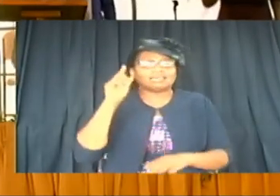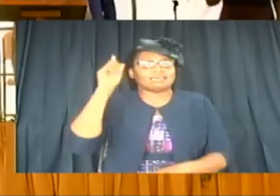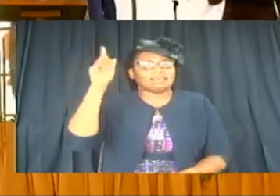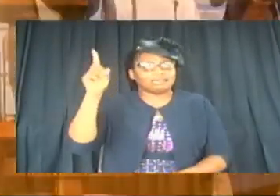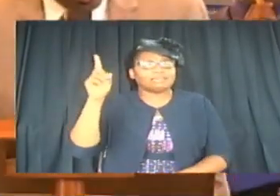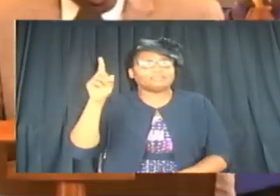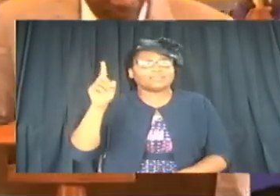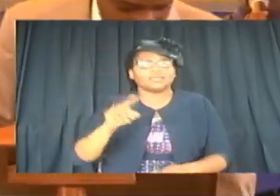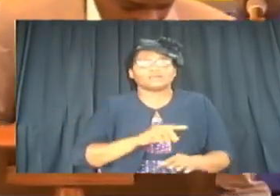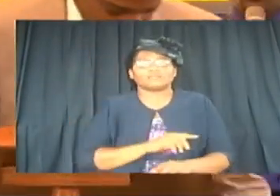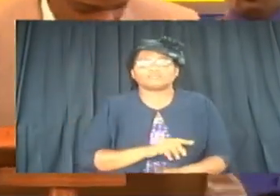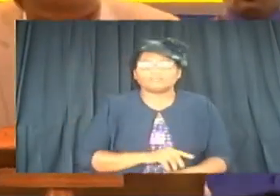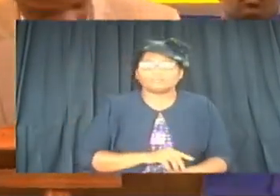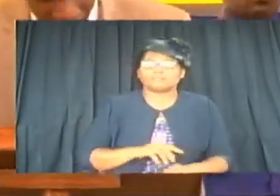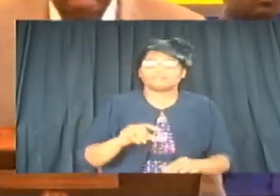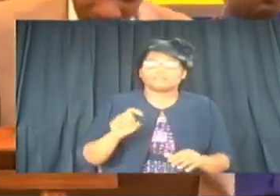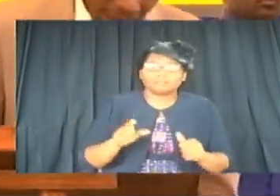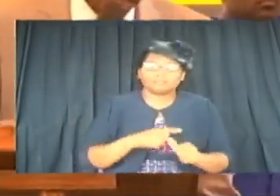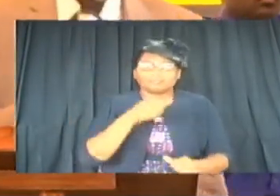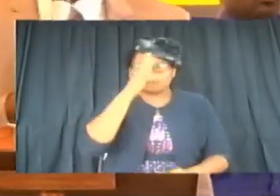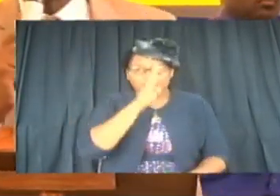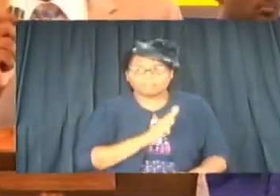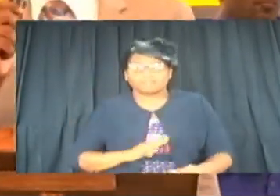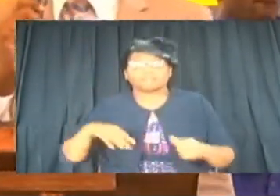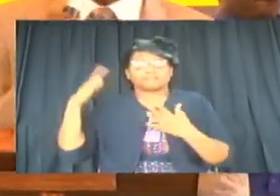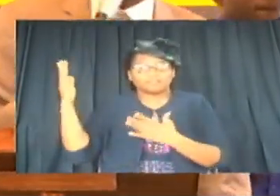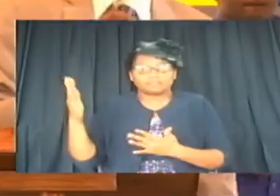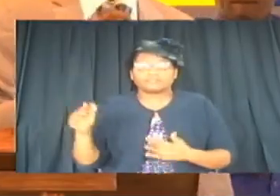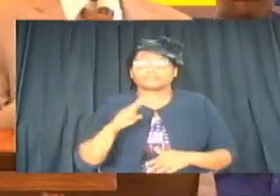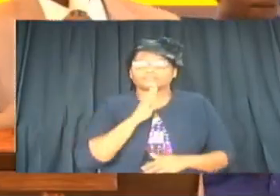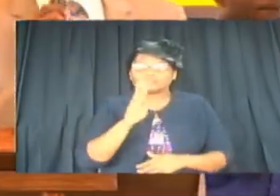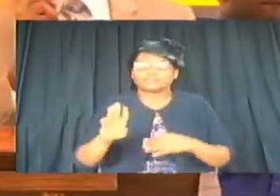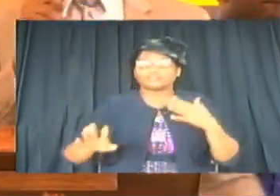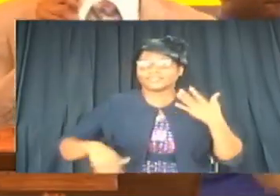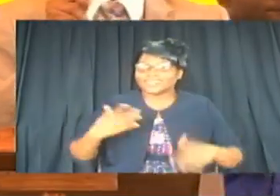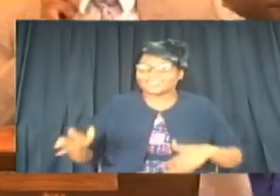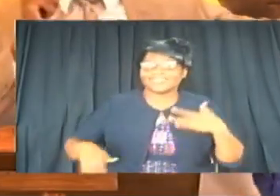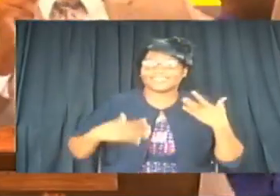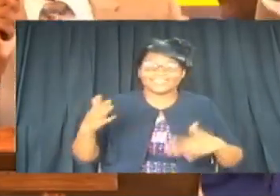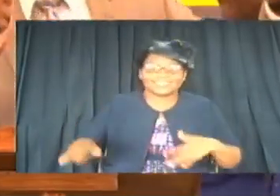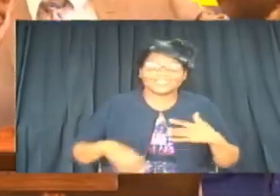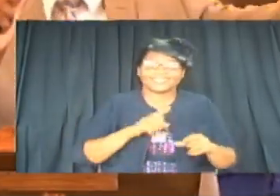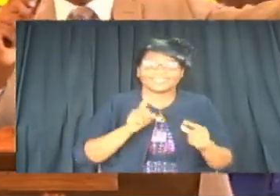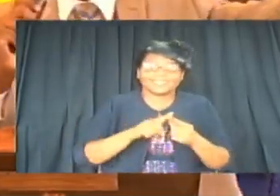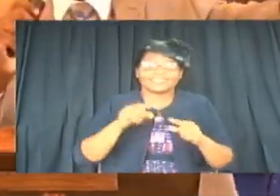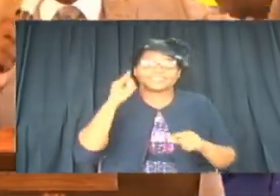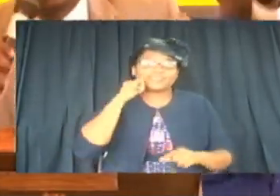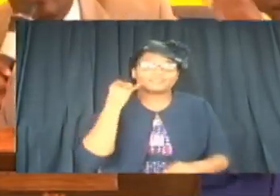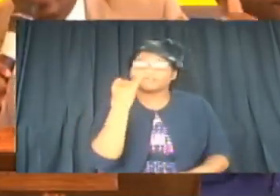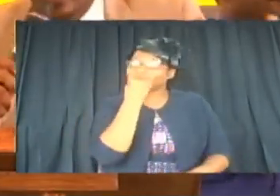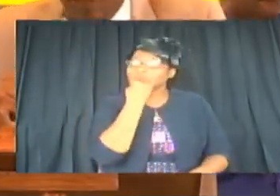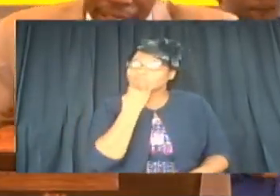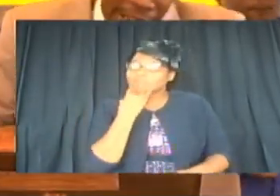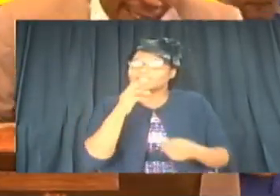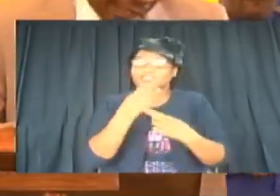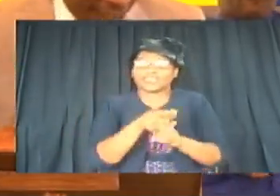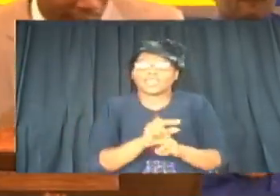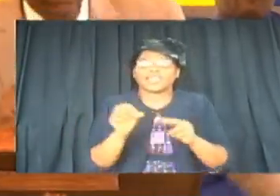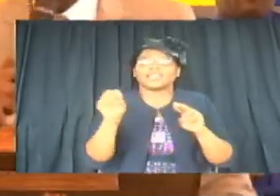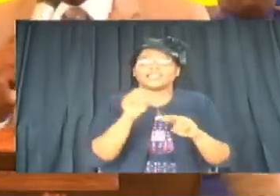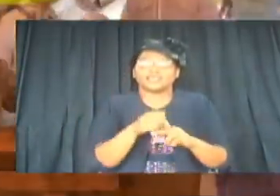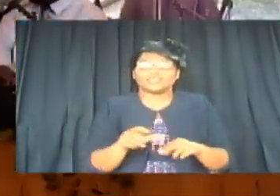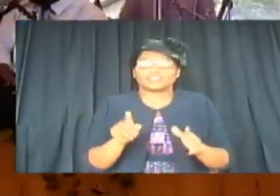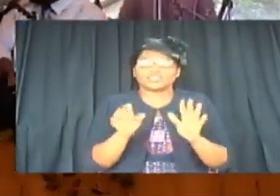in Him. Oh, God, for whom we wait. Yes. We'll be the glad prepared of His Son